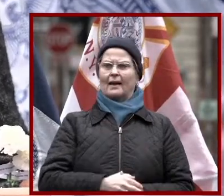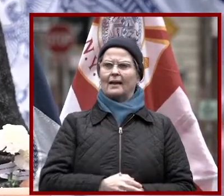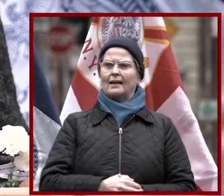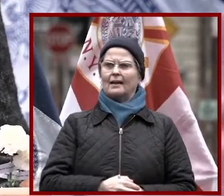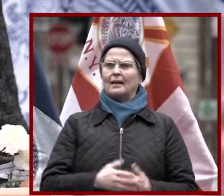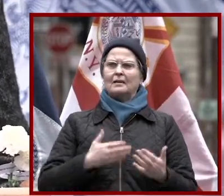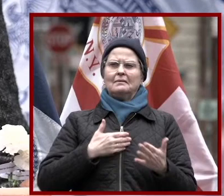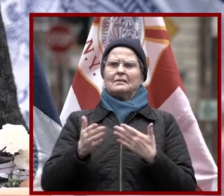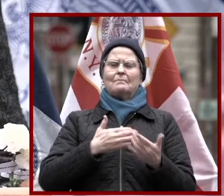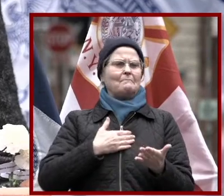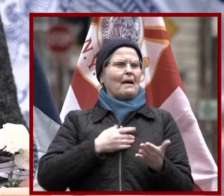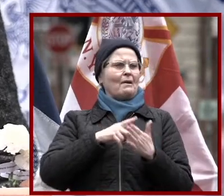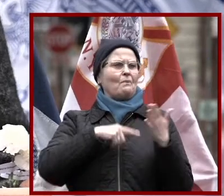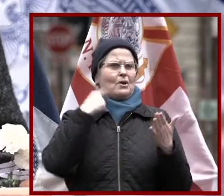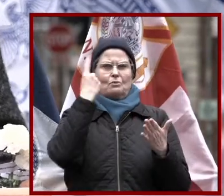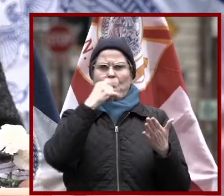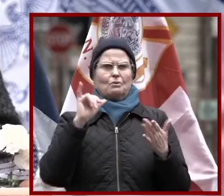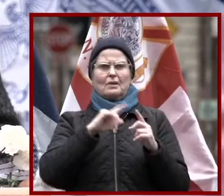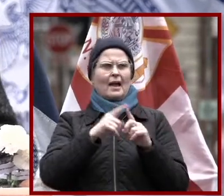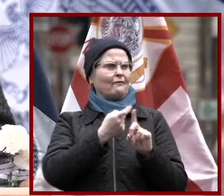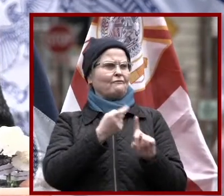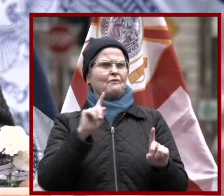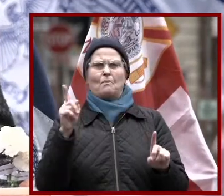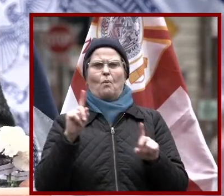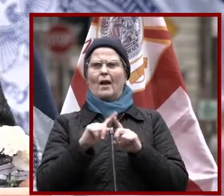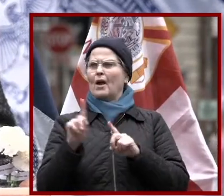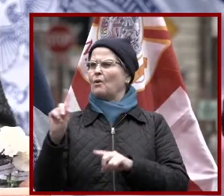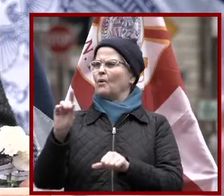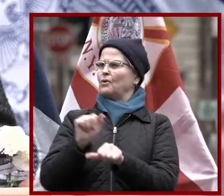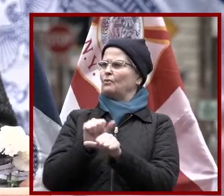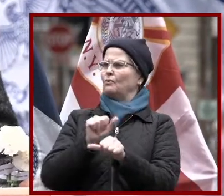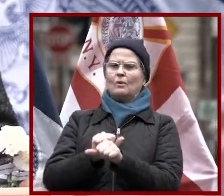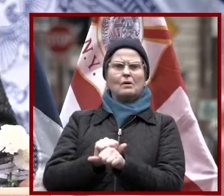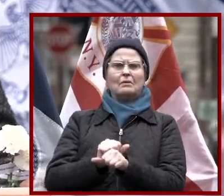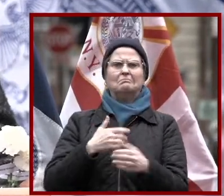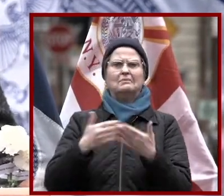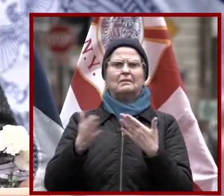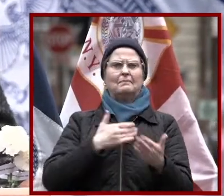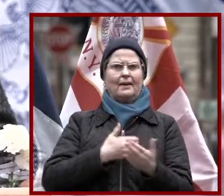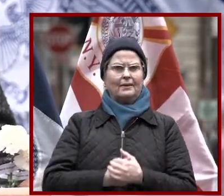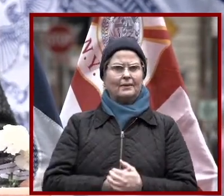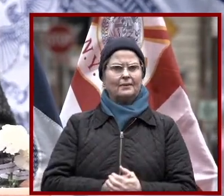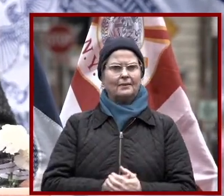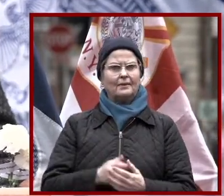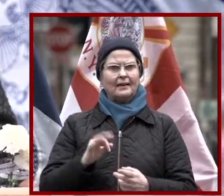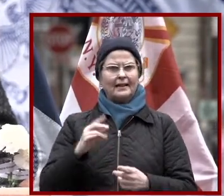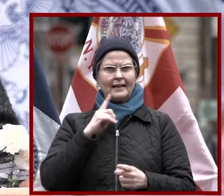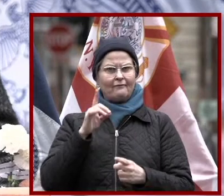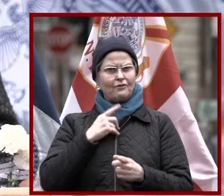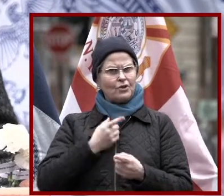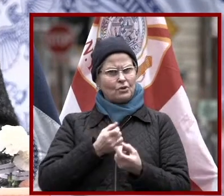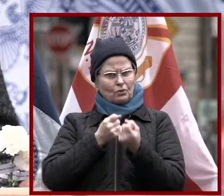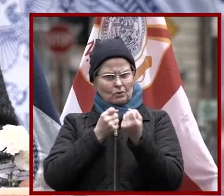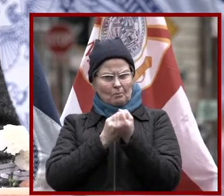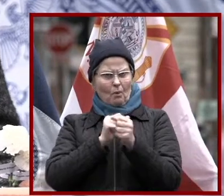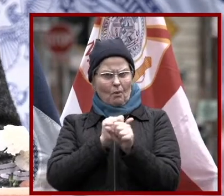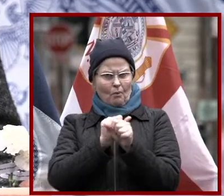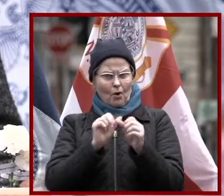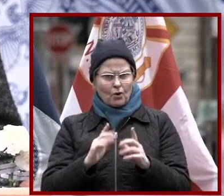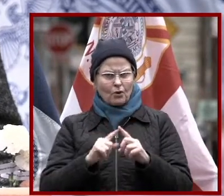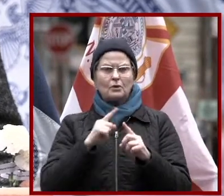what you look like, and no matter where you work. If you stand with workers, you stand with everyone.